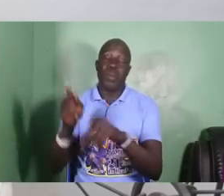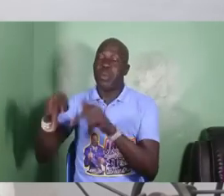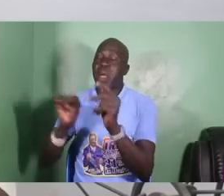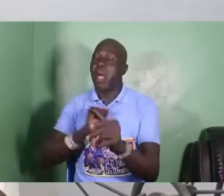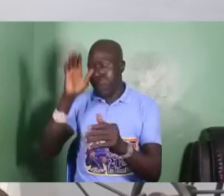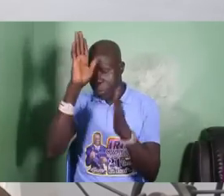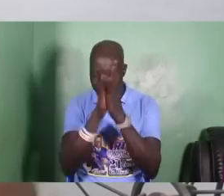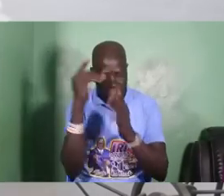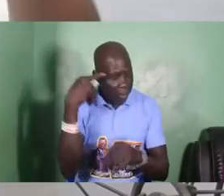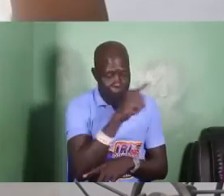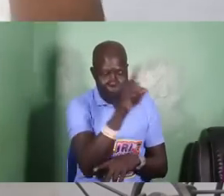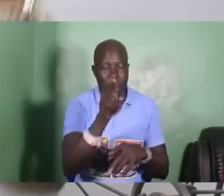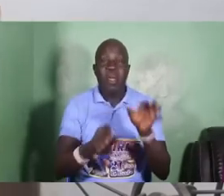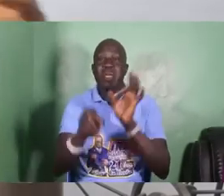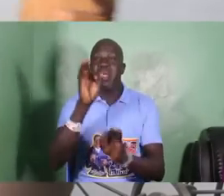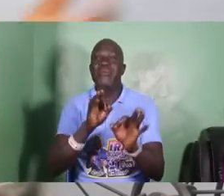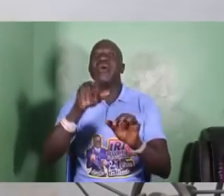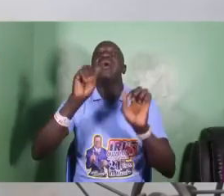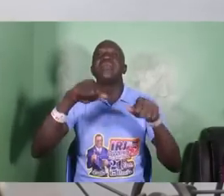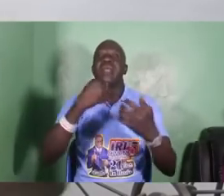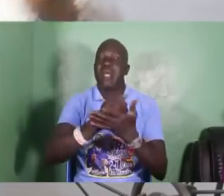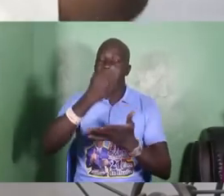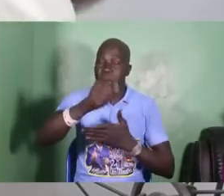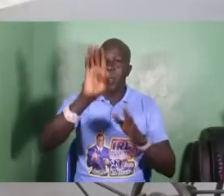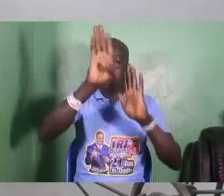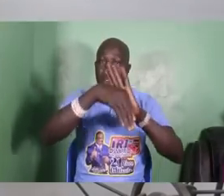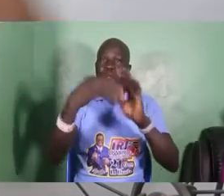All people I prayed for. You can say amen.